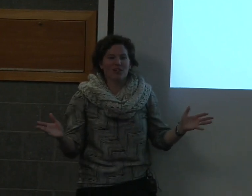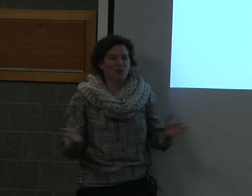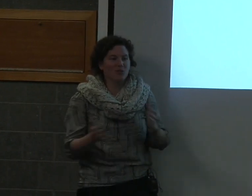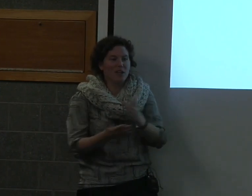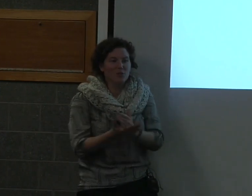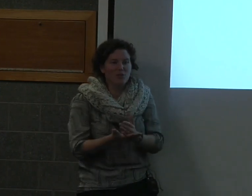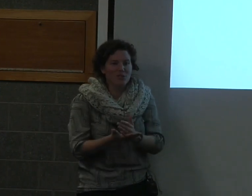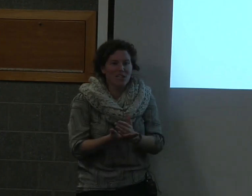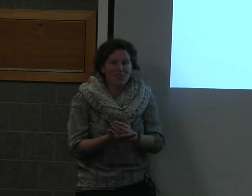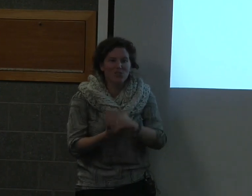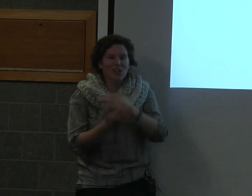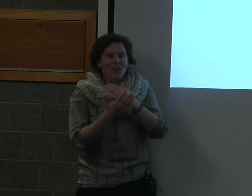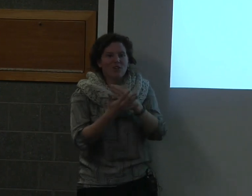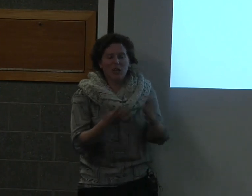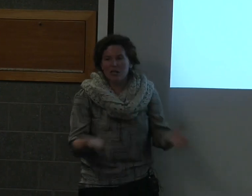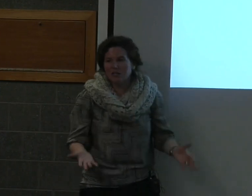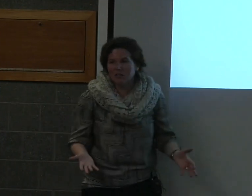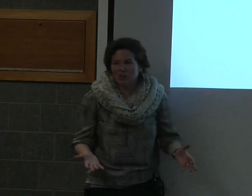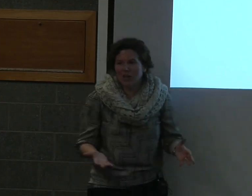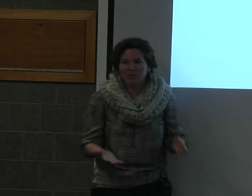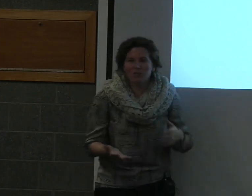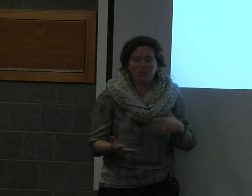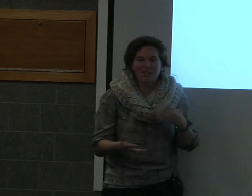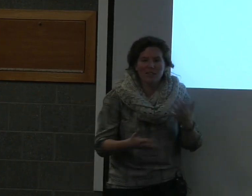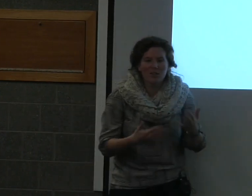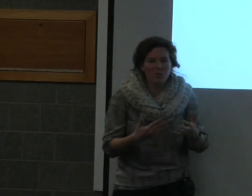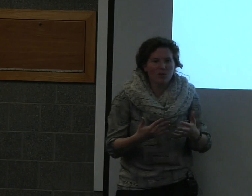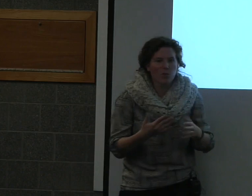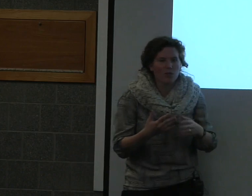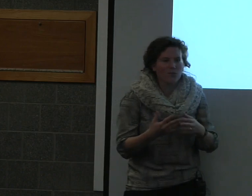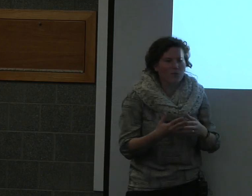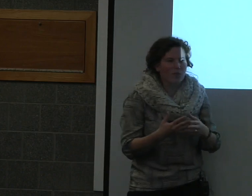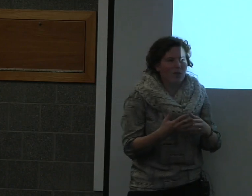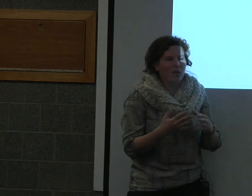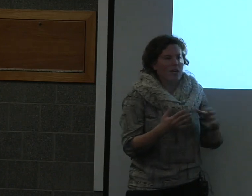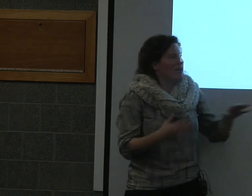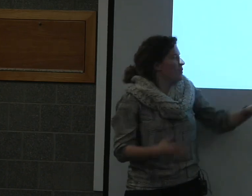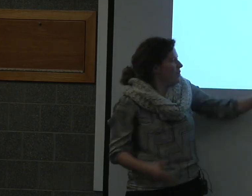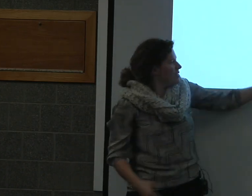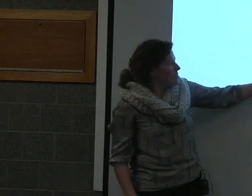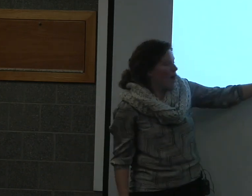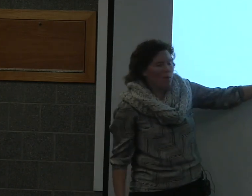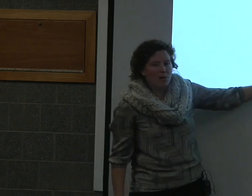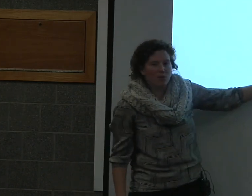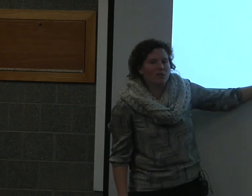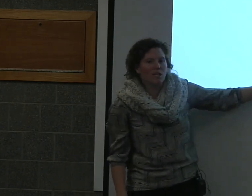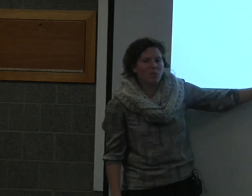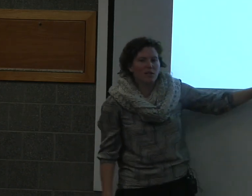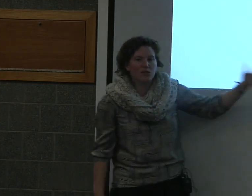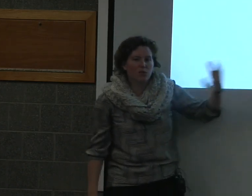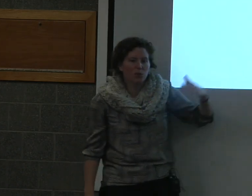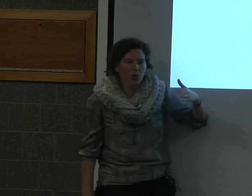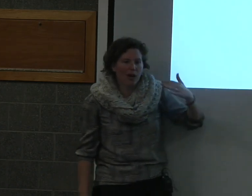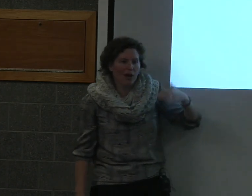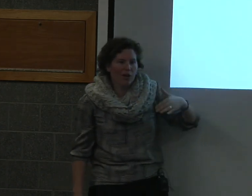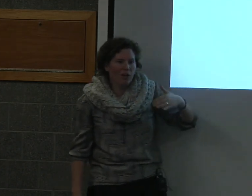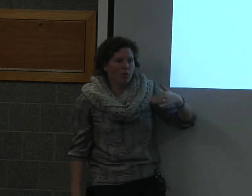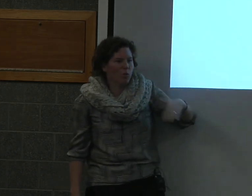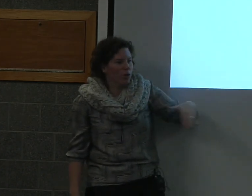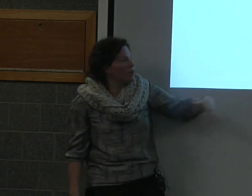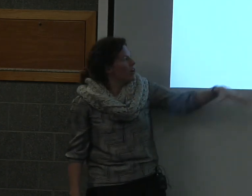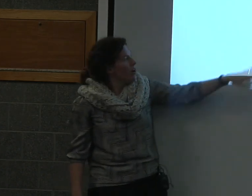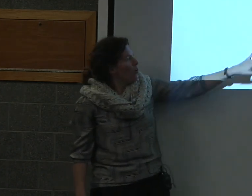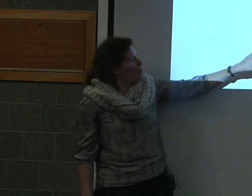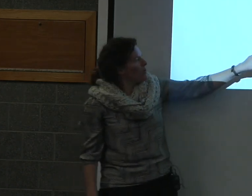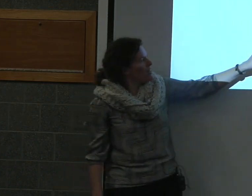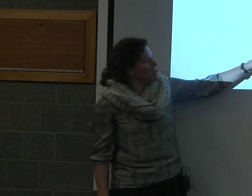electrical engineering. So if that's what you teach, the case studies are out there. So it might take a little bit of work to figure out if there is a topical database for your